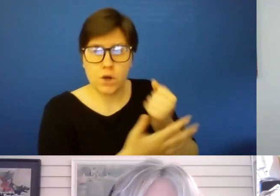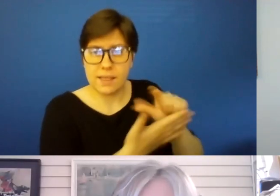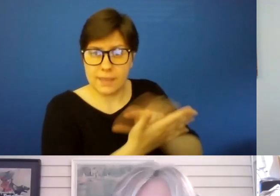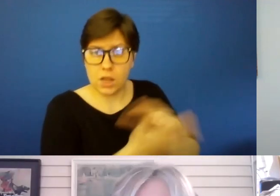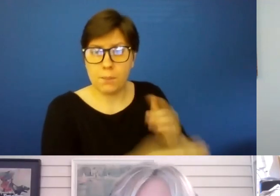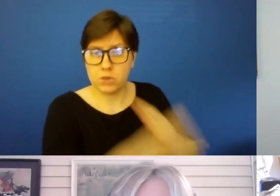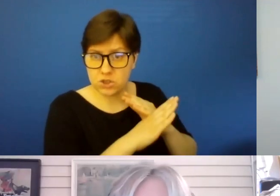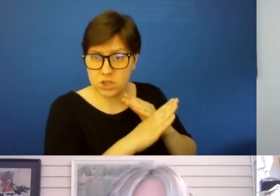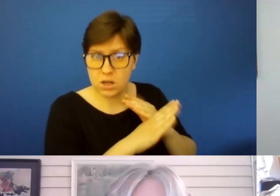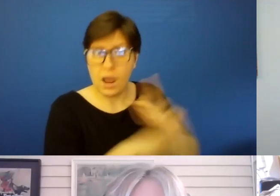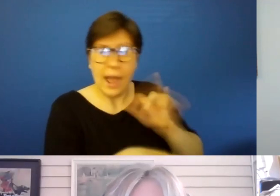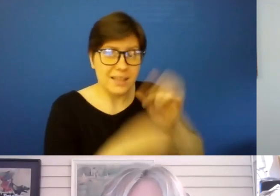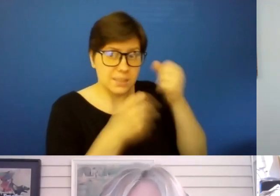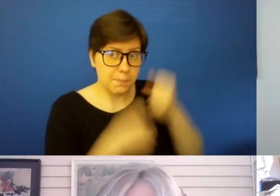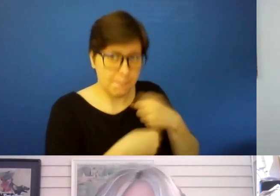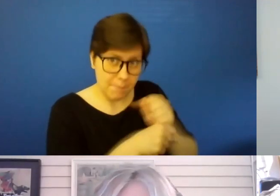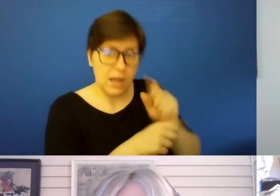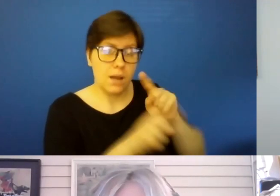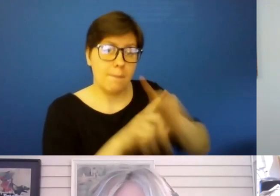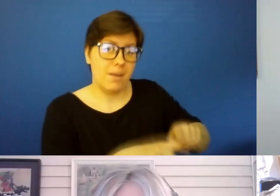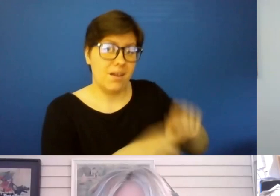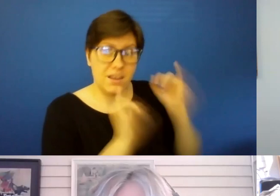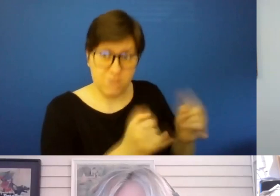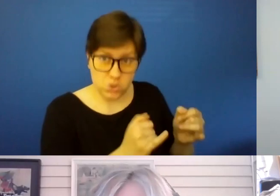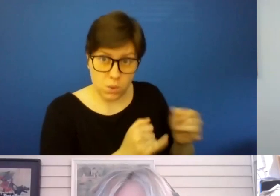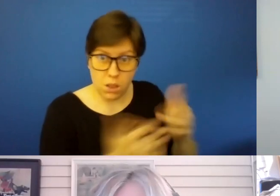the individual and his or her physician?